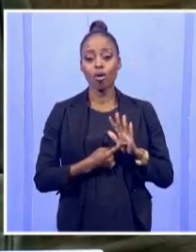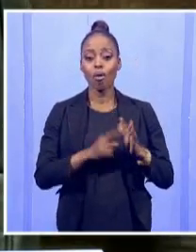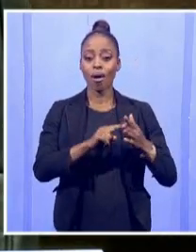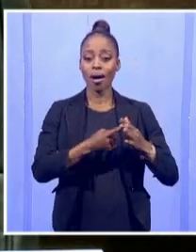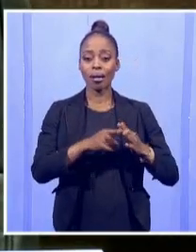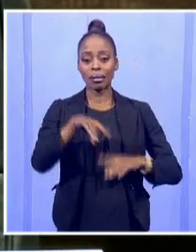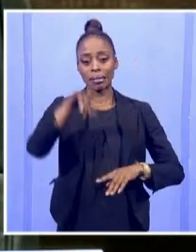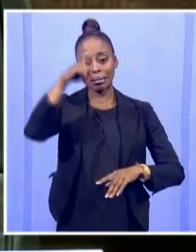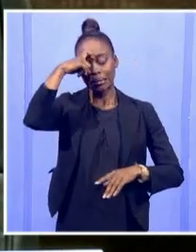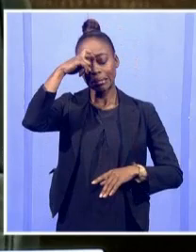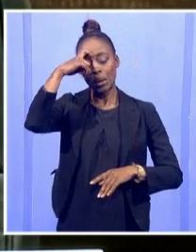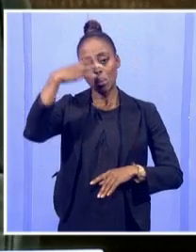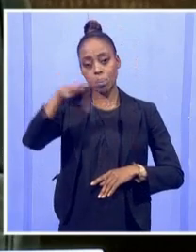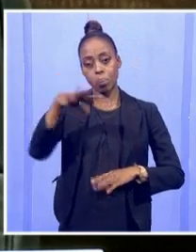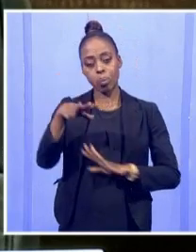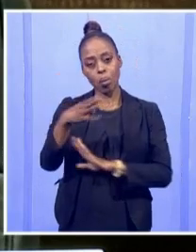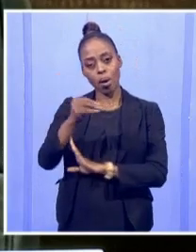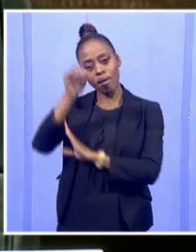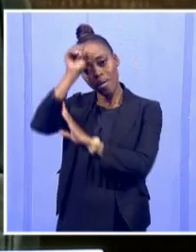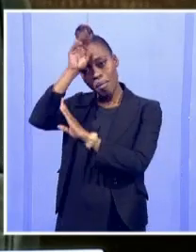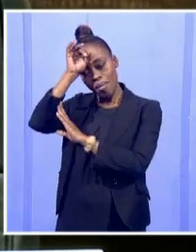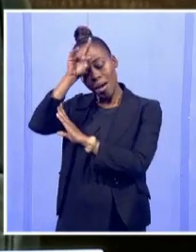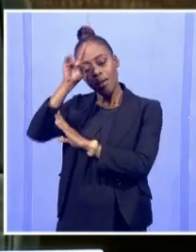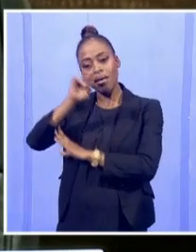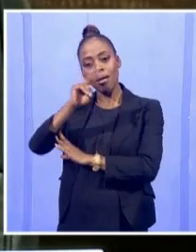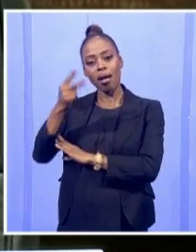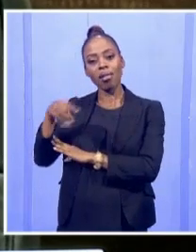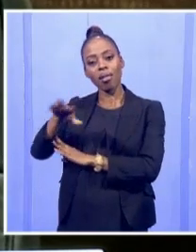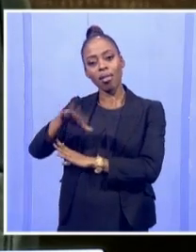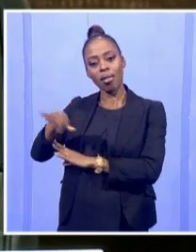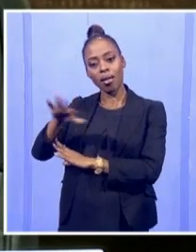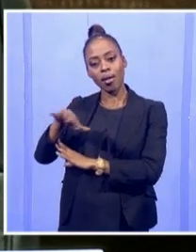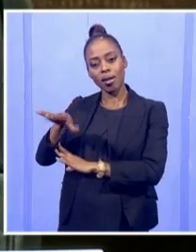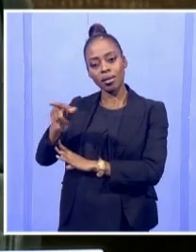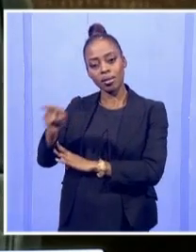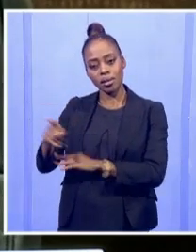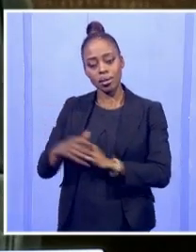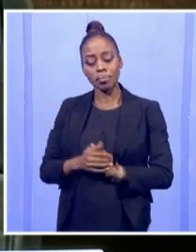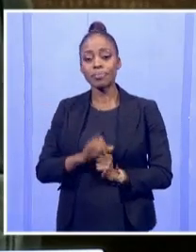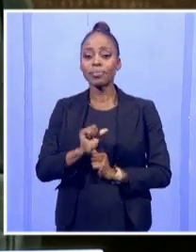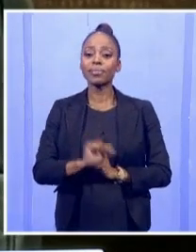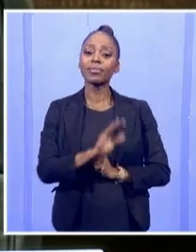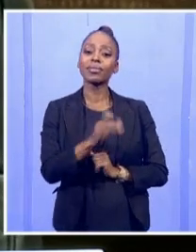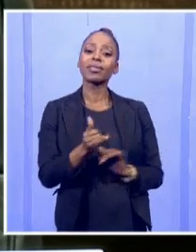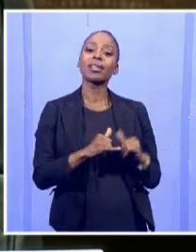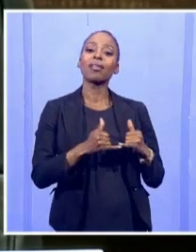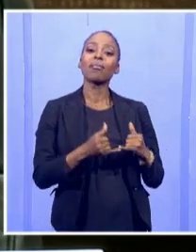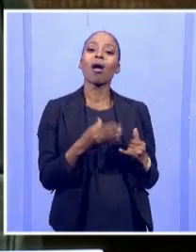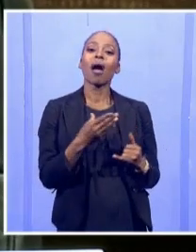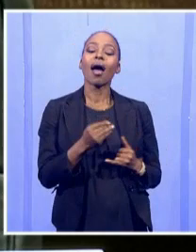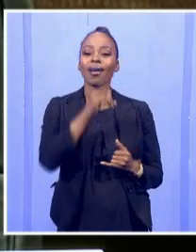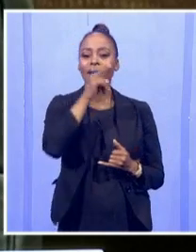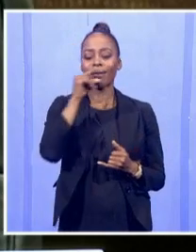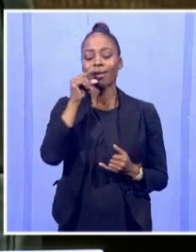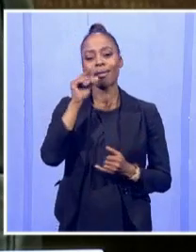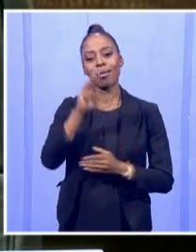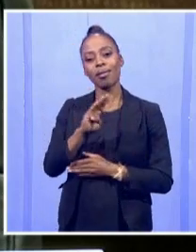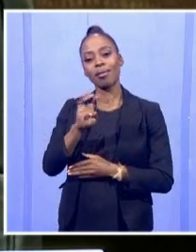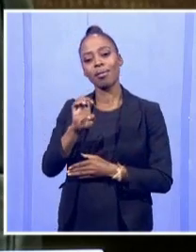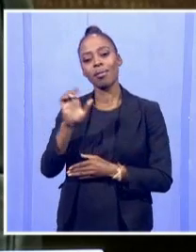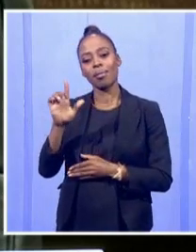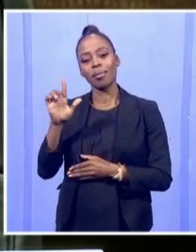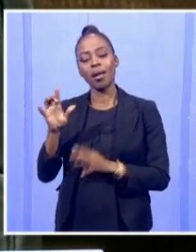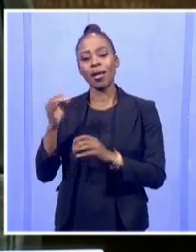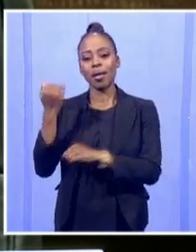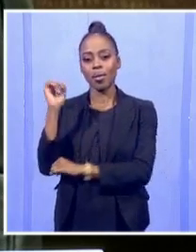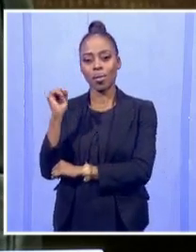we have in mining and related sectors. So there's a South African company called Bell Equipment. It's a global